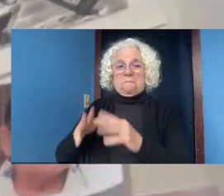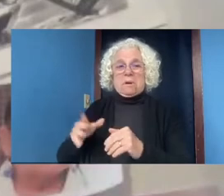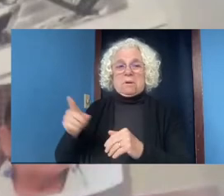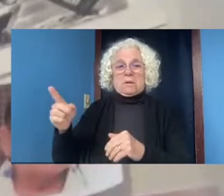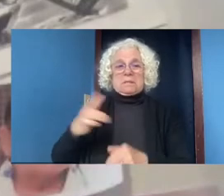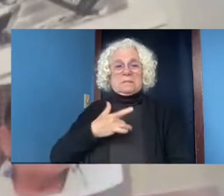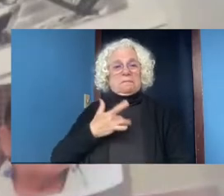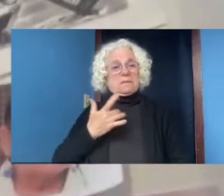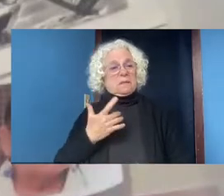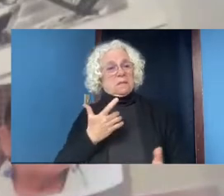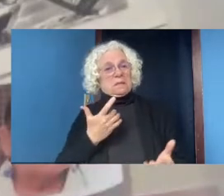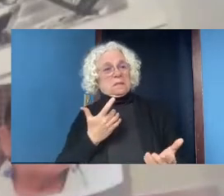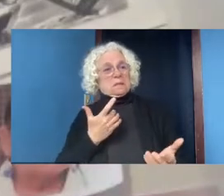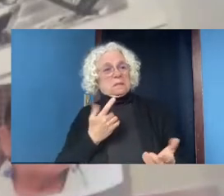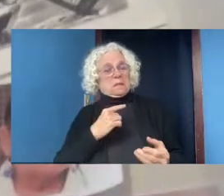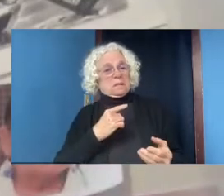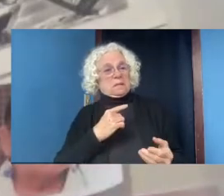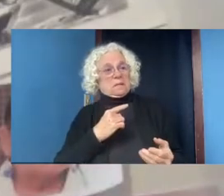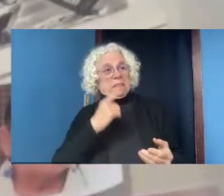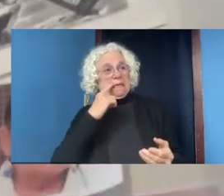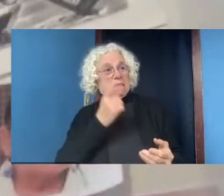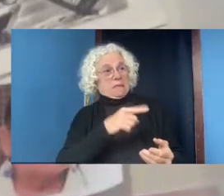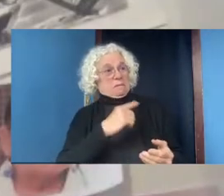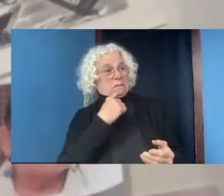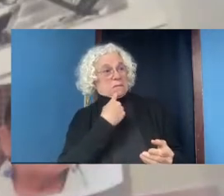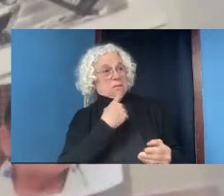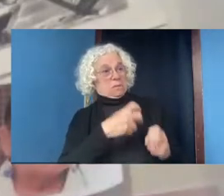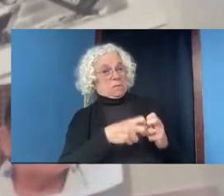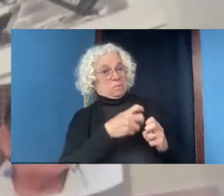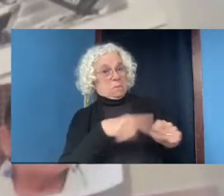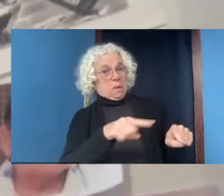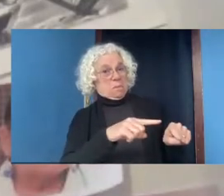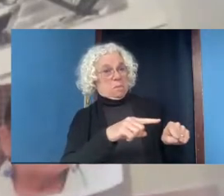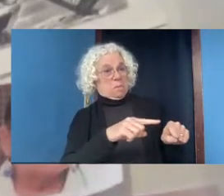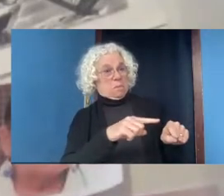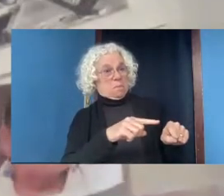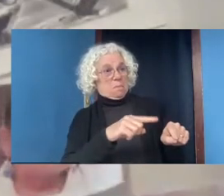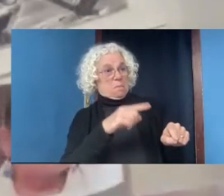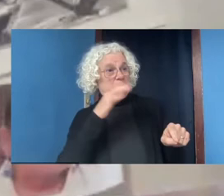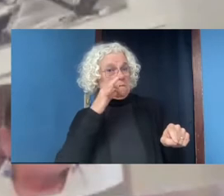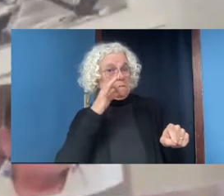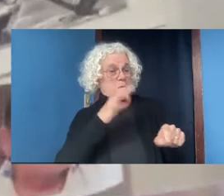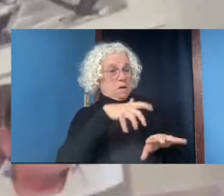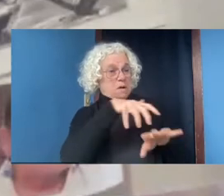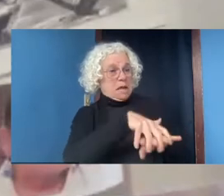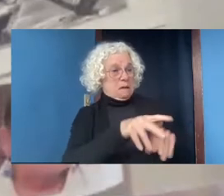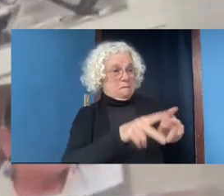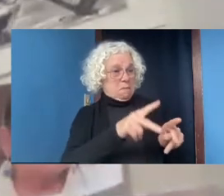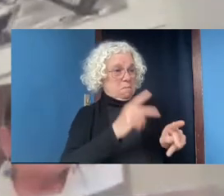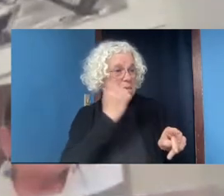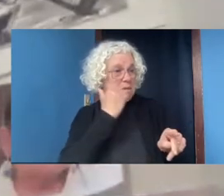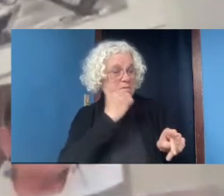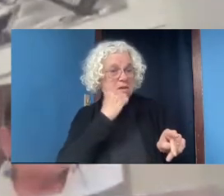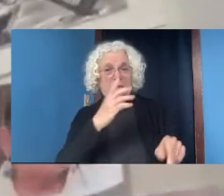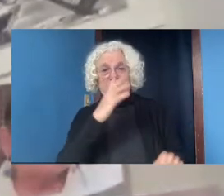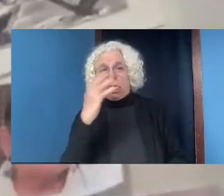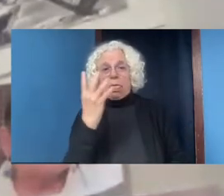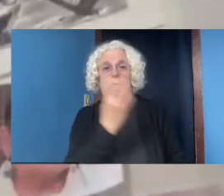Americans feel towards the serious crisis that faces American Indians daily.